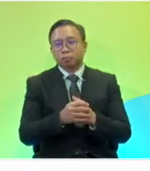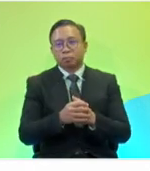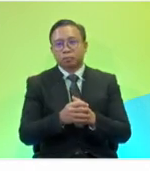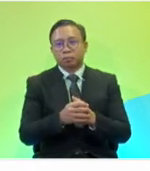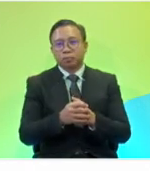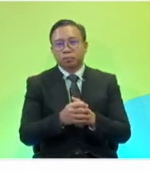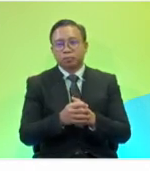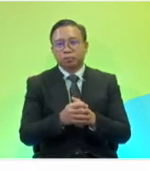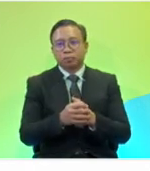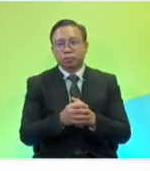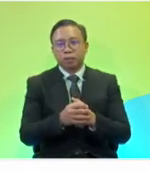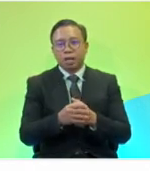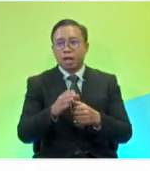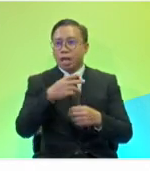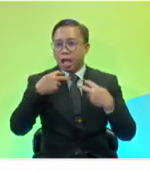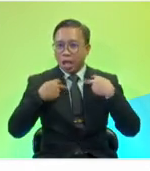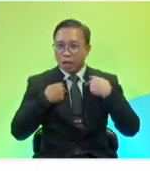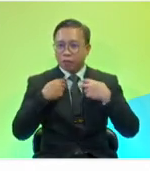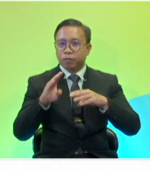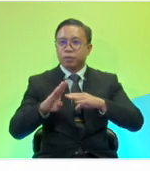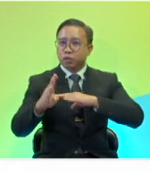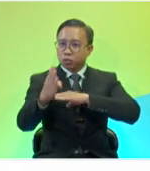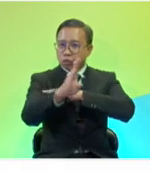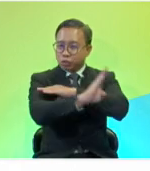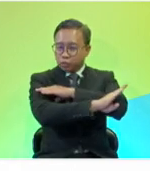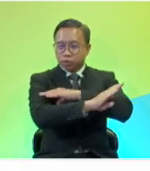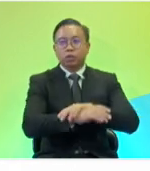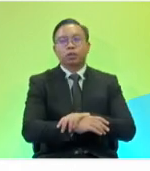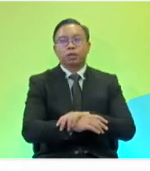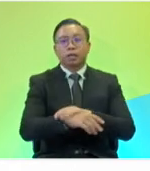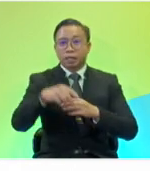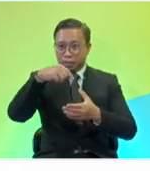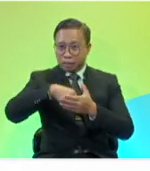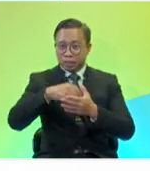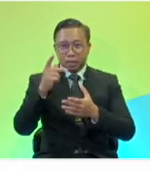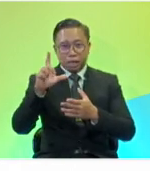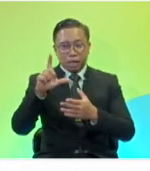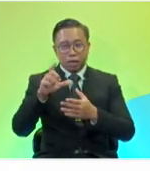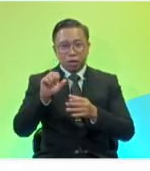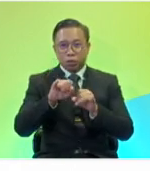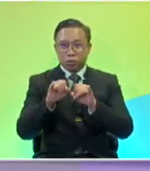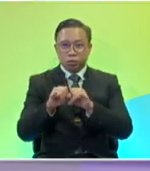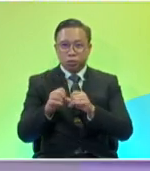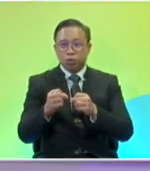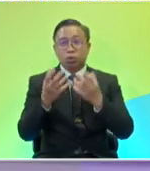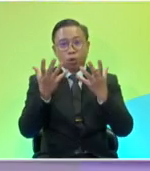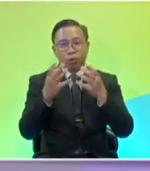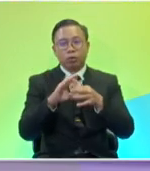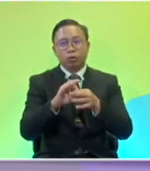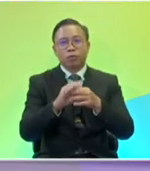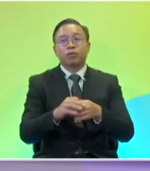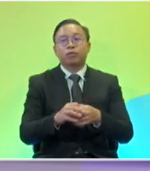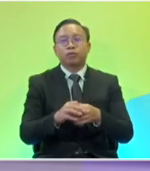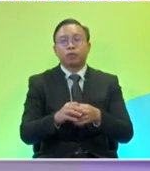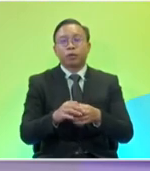and in Penang we also have beaches. Yes, beach. In KL also we have a lot of different places.